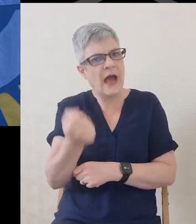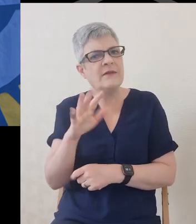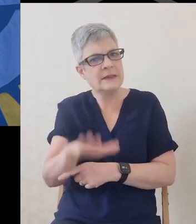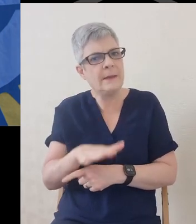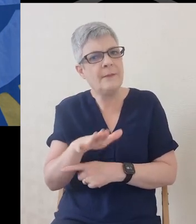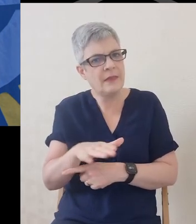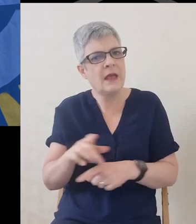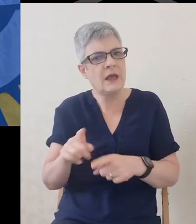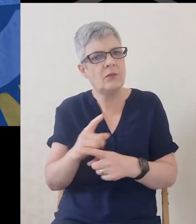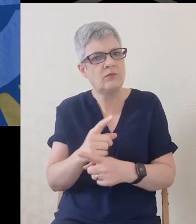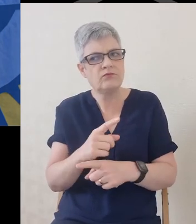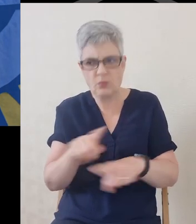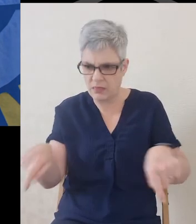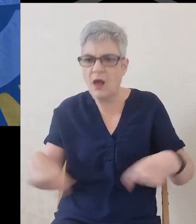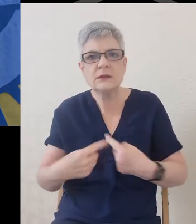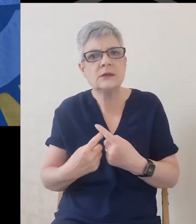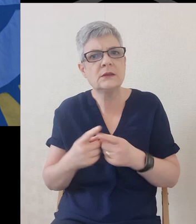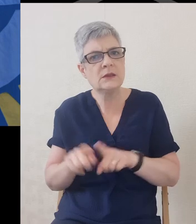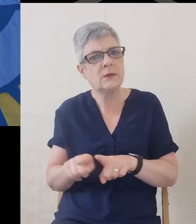us.